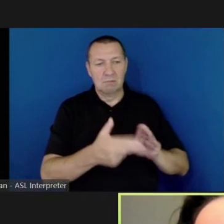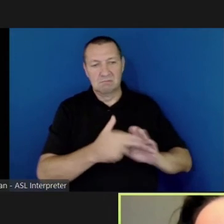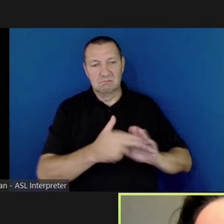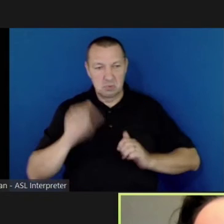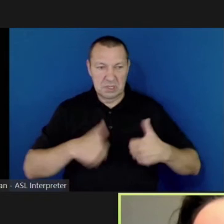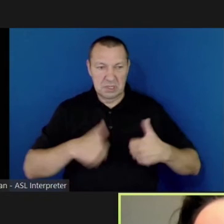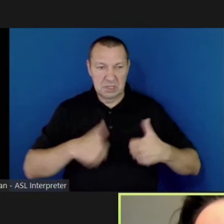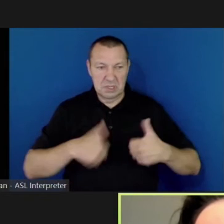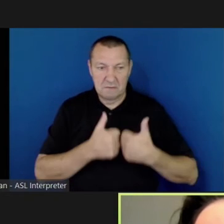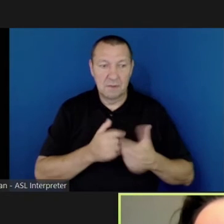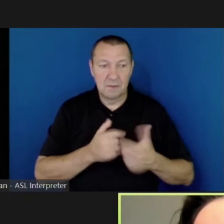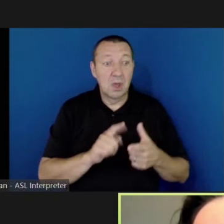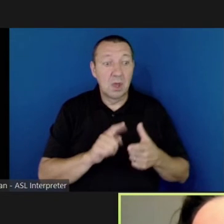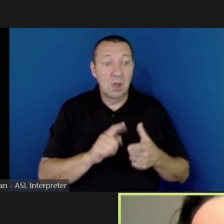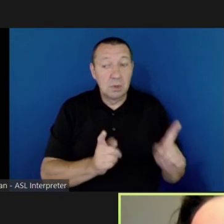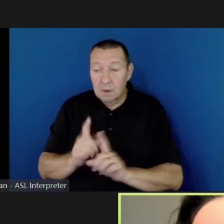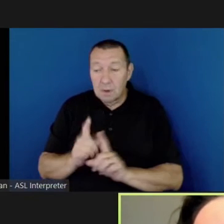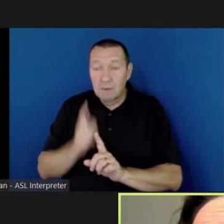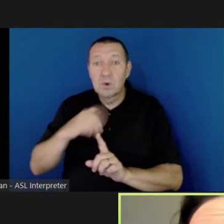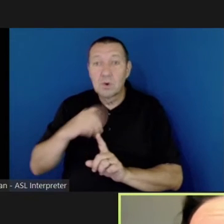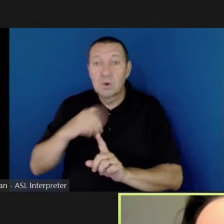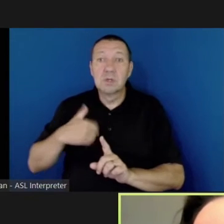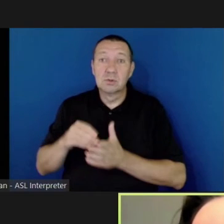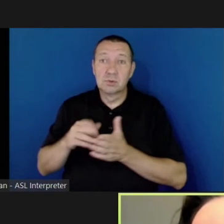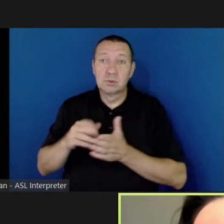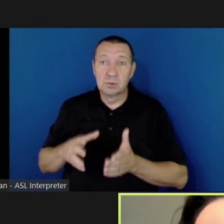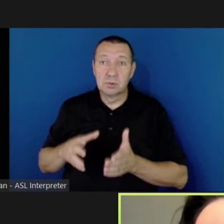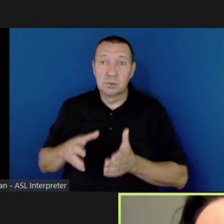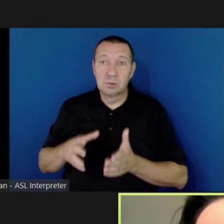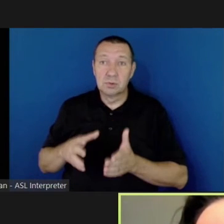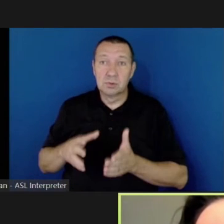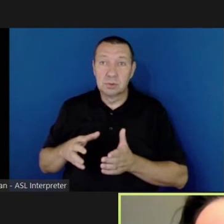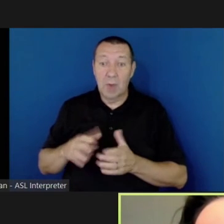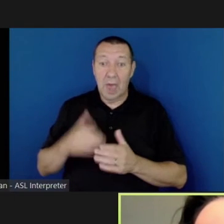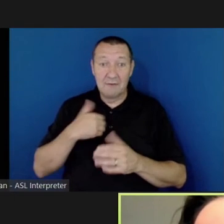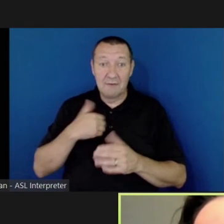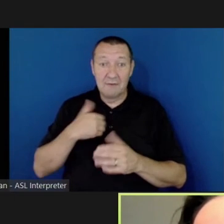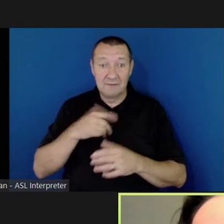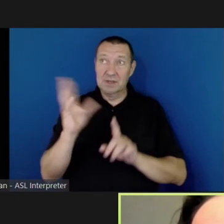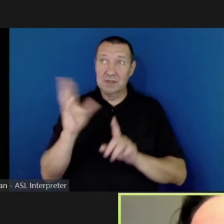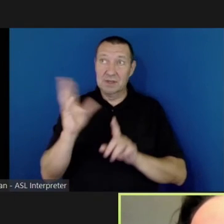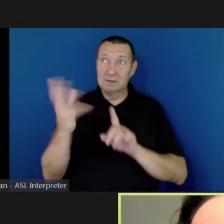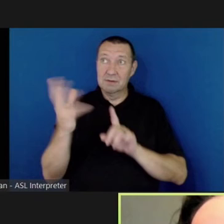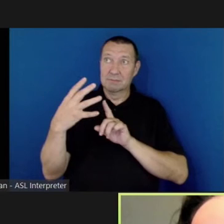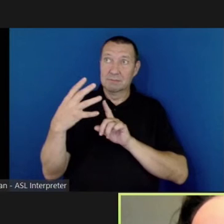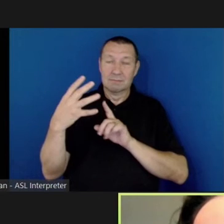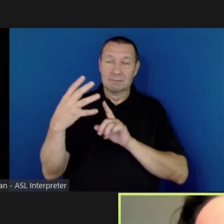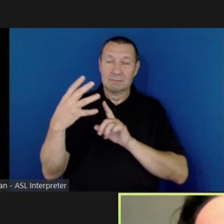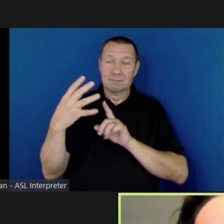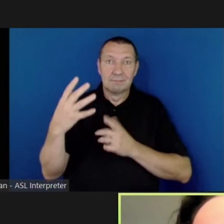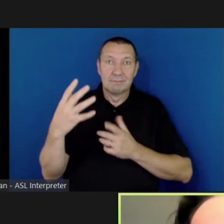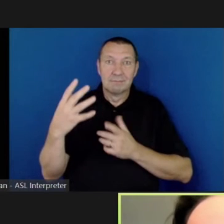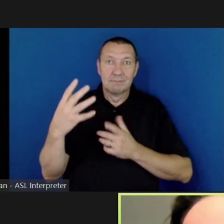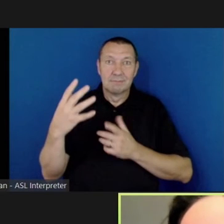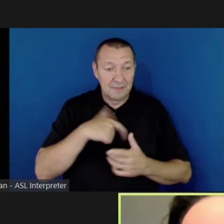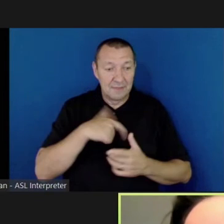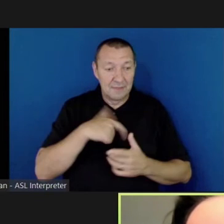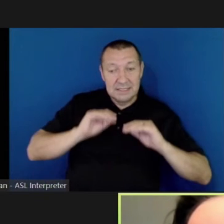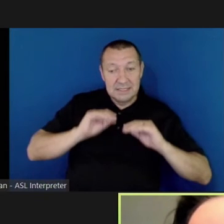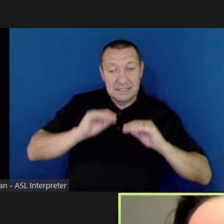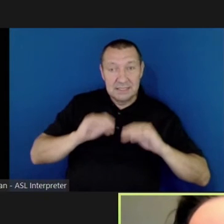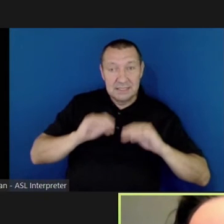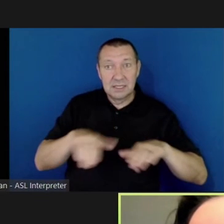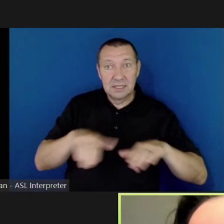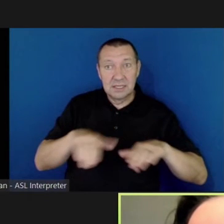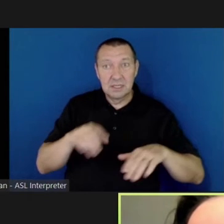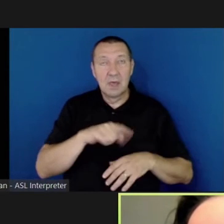mentor a younger student. We put them on TV, as Corey stated. We have them teaching kids and doing things that they